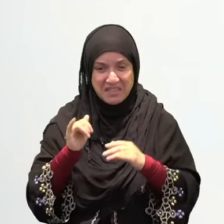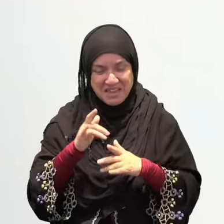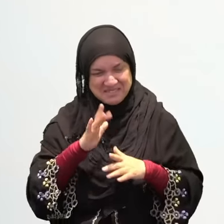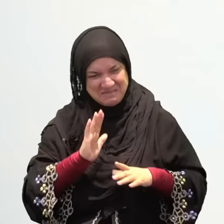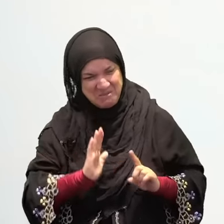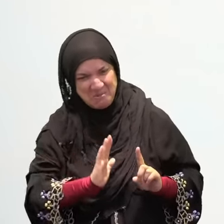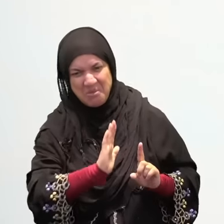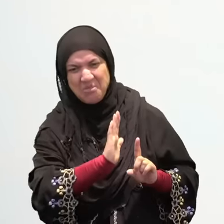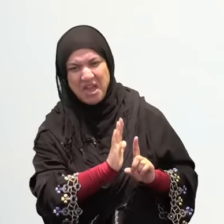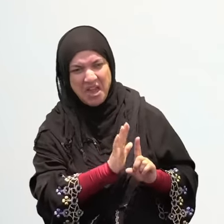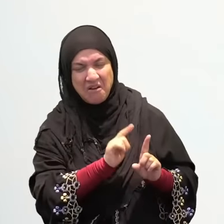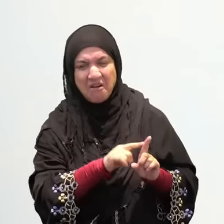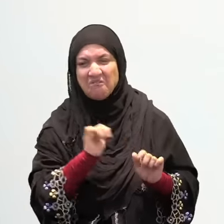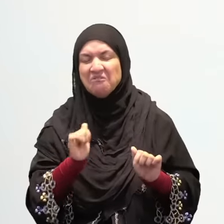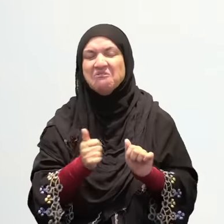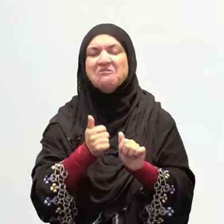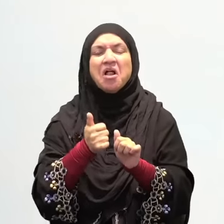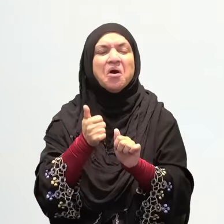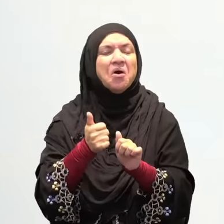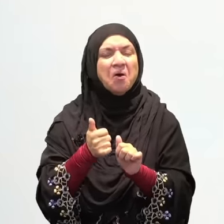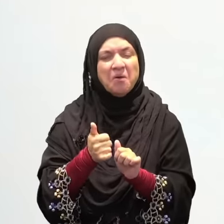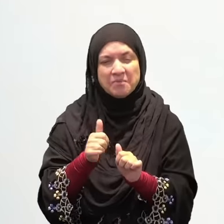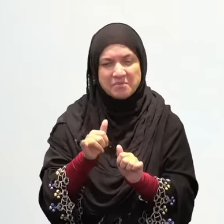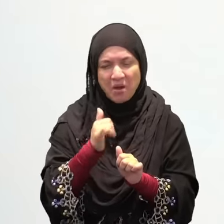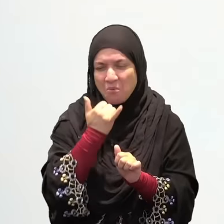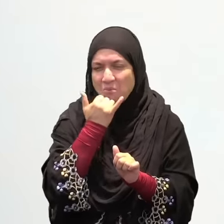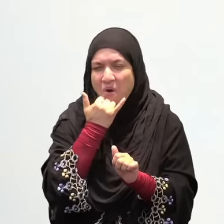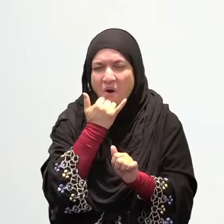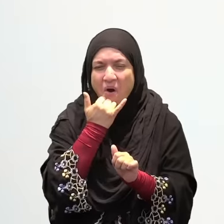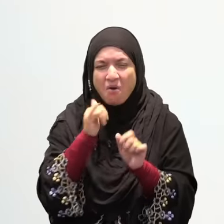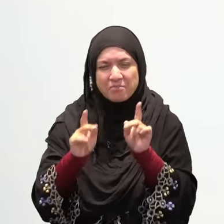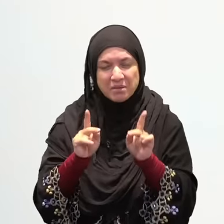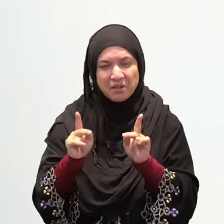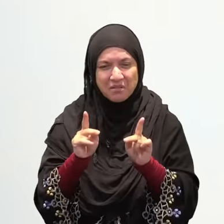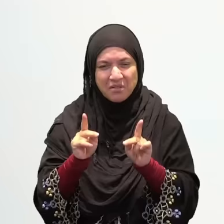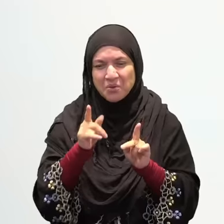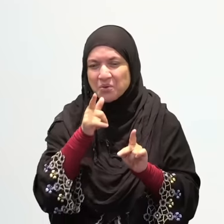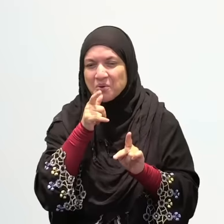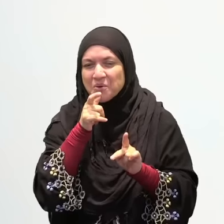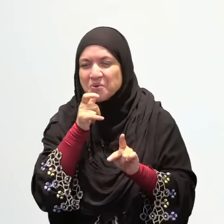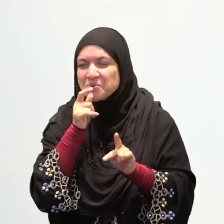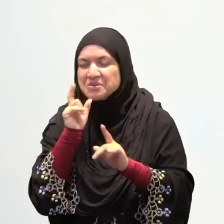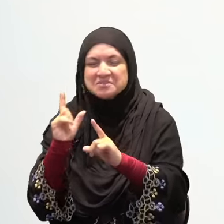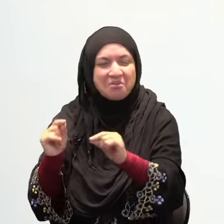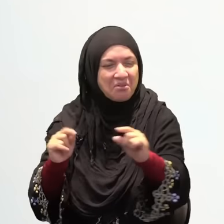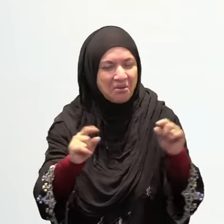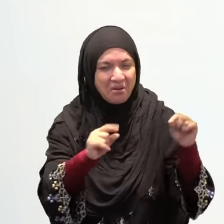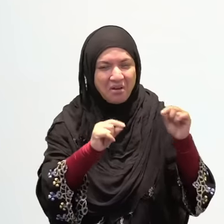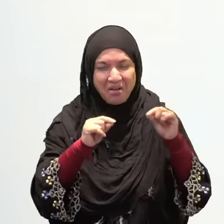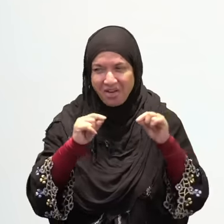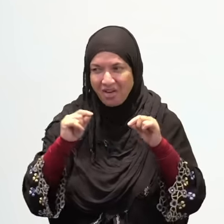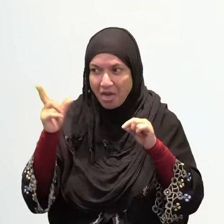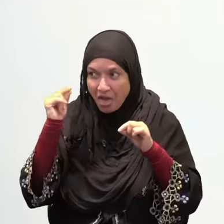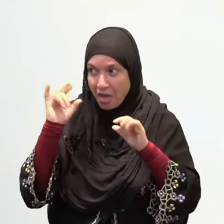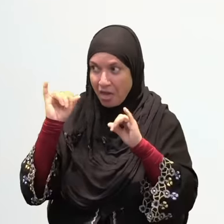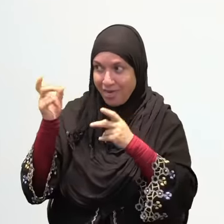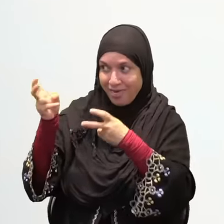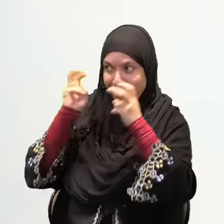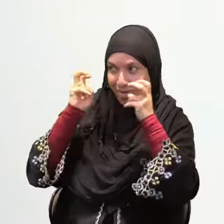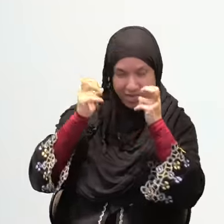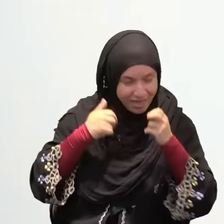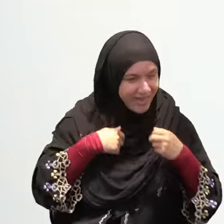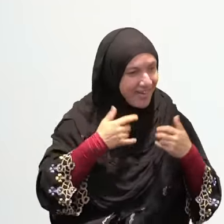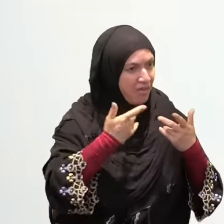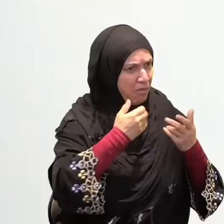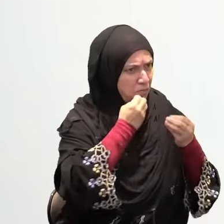like the gossip and backbiting when we talk about people's honor in different ways, you know, recklessly. Talk about people and forward things and say things that